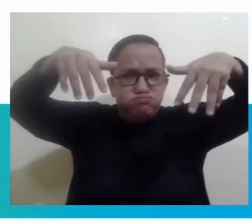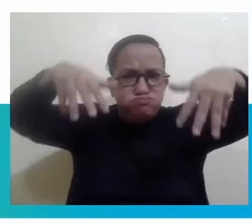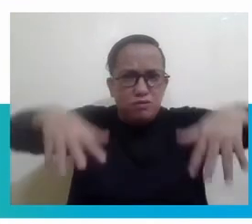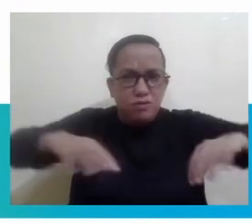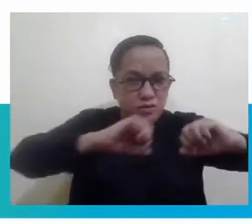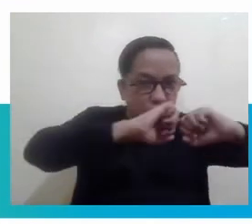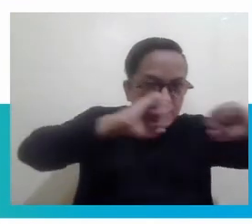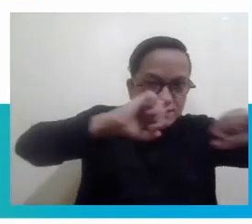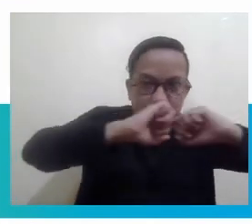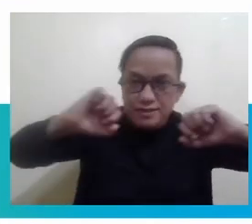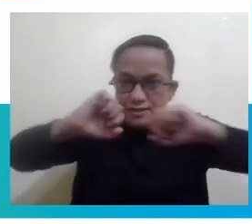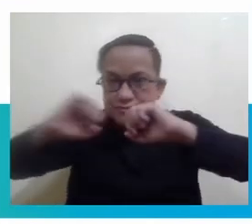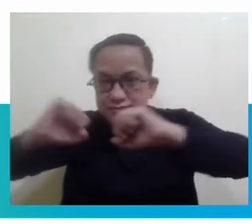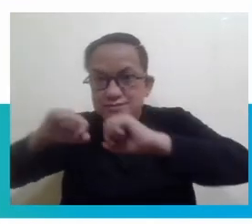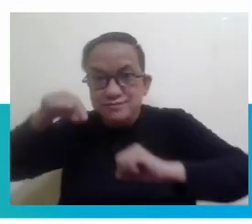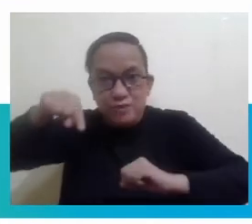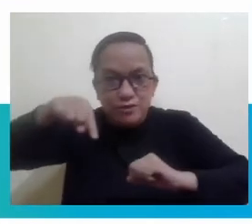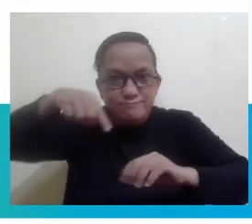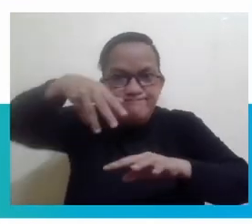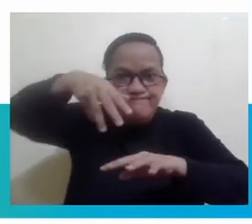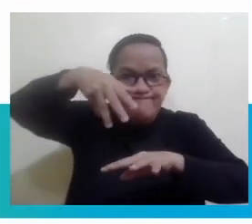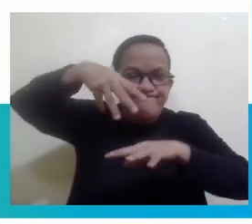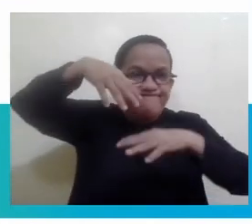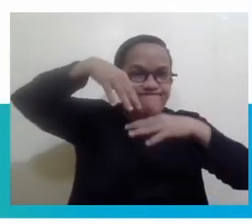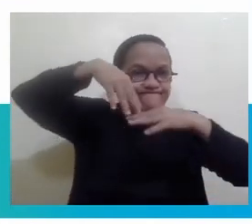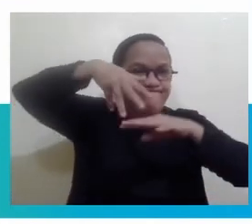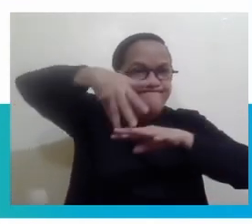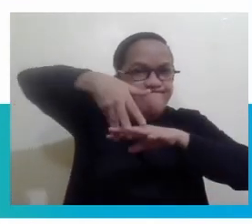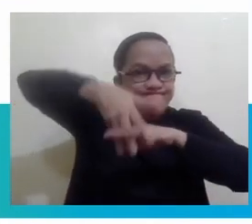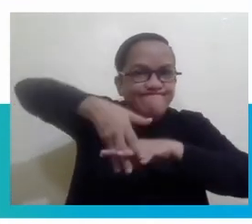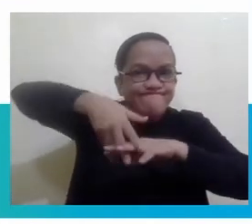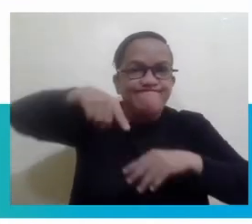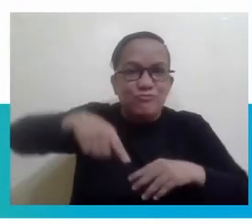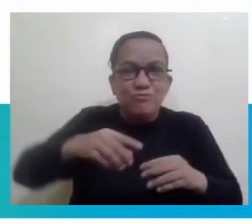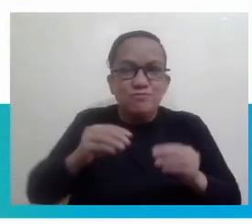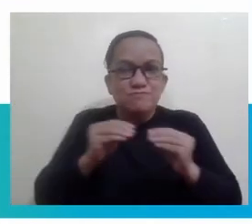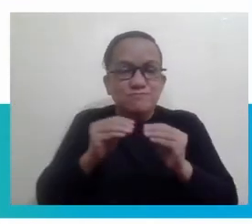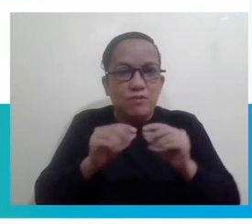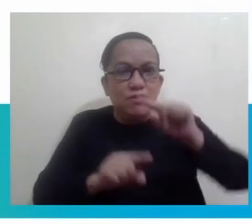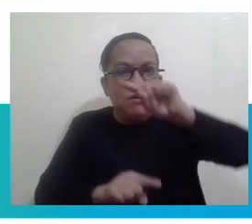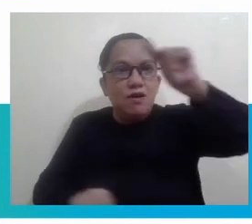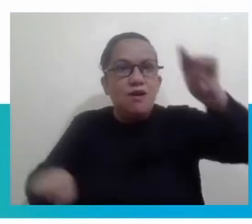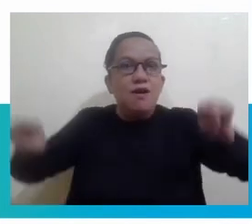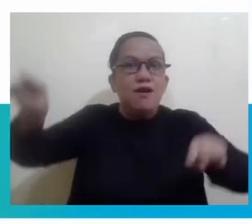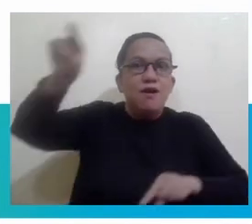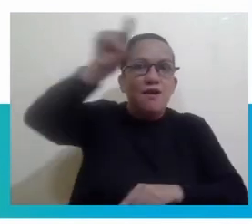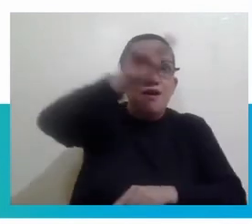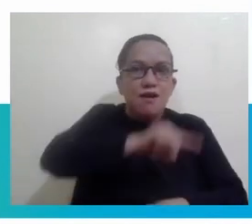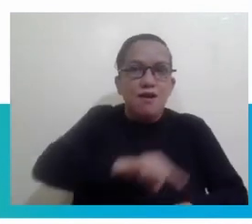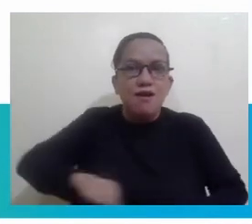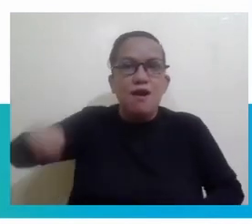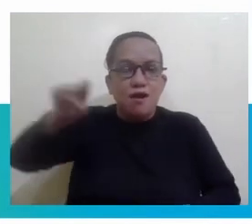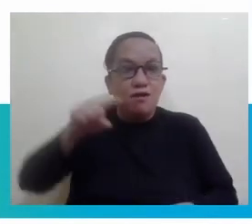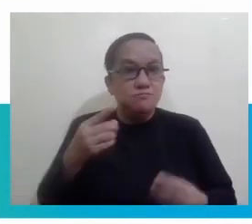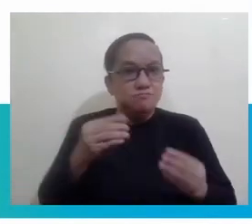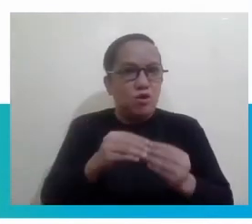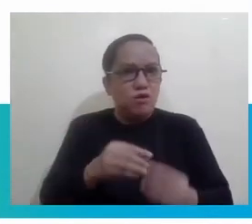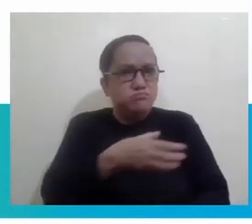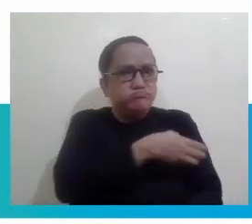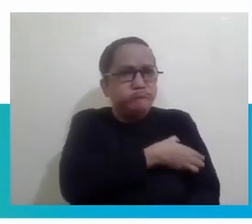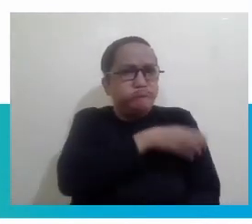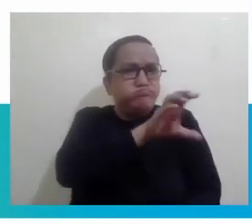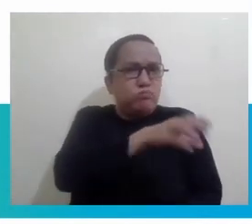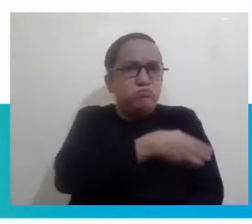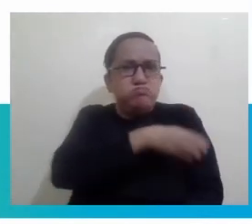of a virtual cycle of progress fueled by empowerment and enthusiasm and where it can bring us. I think it's